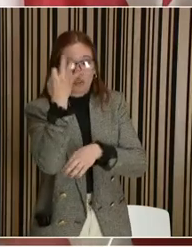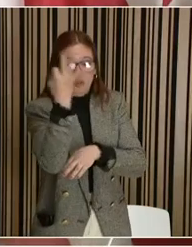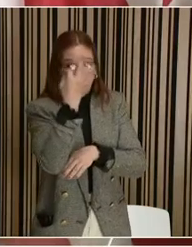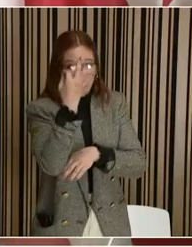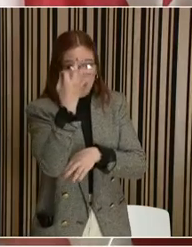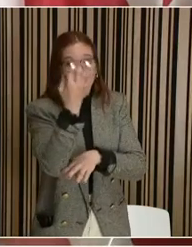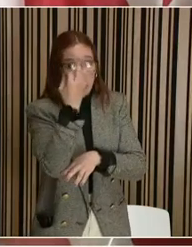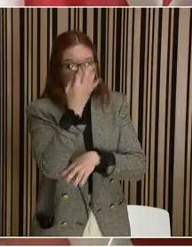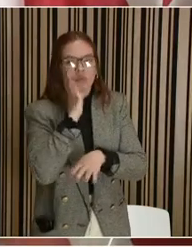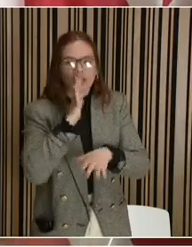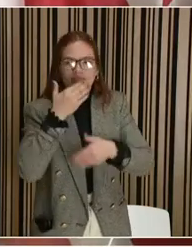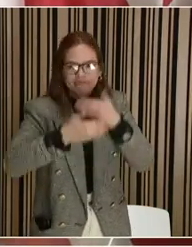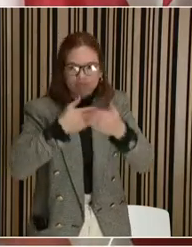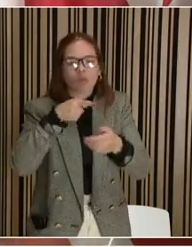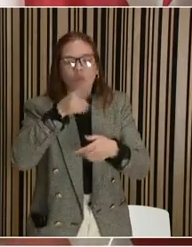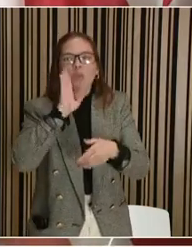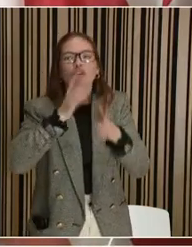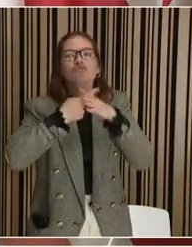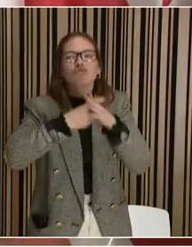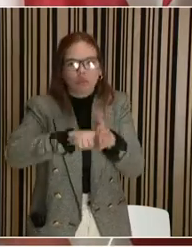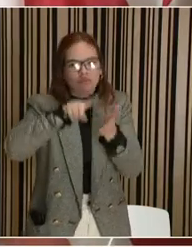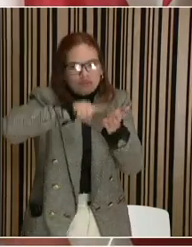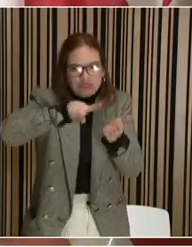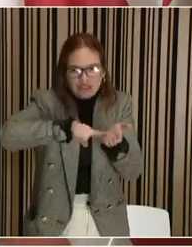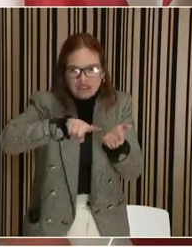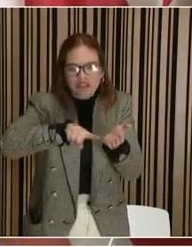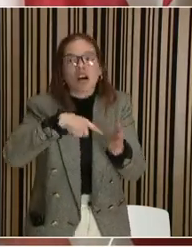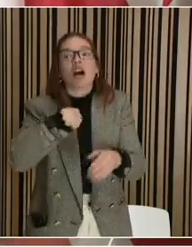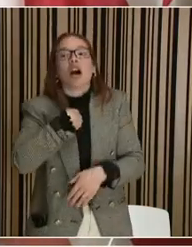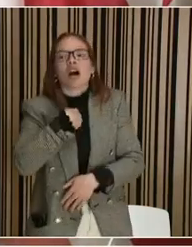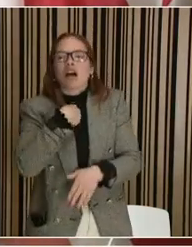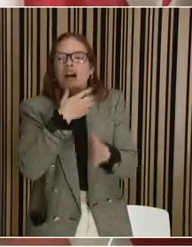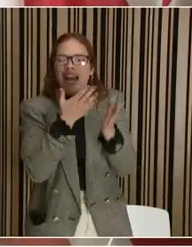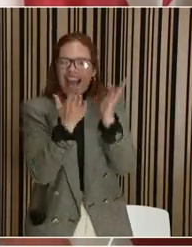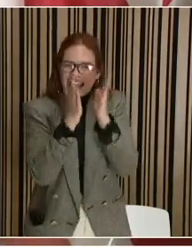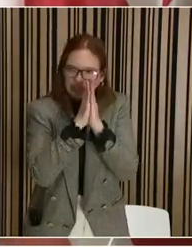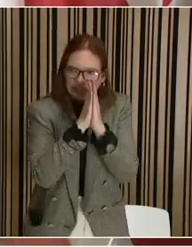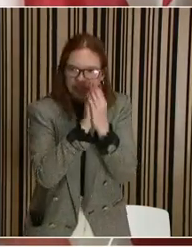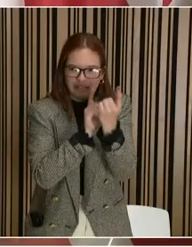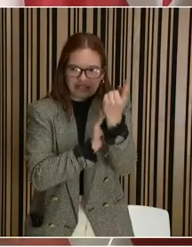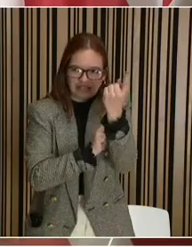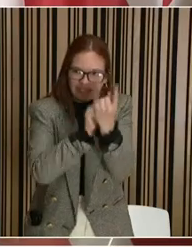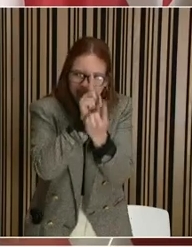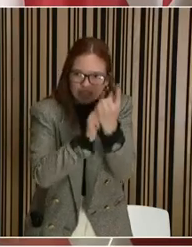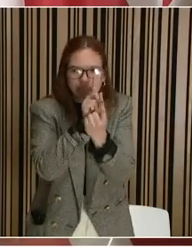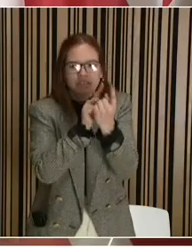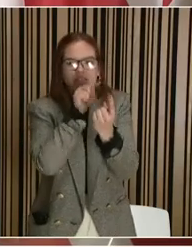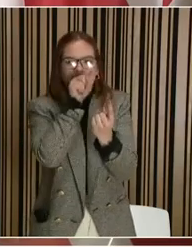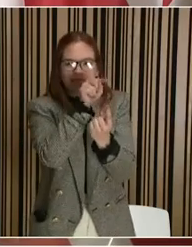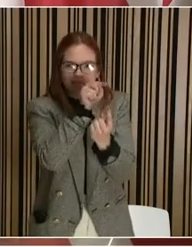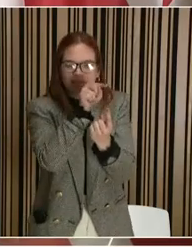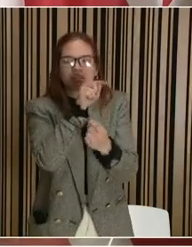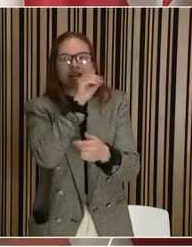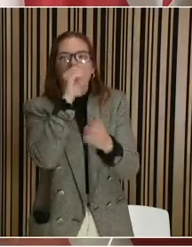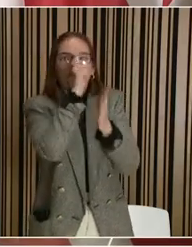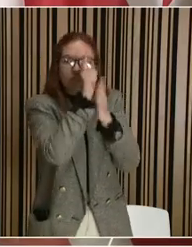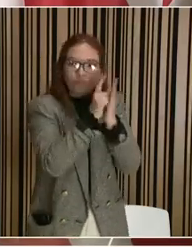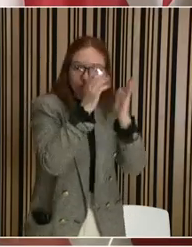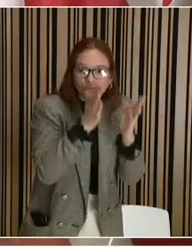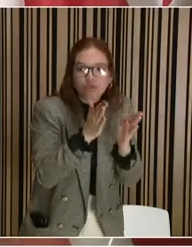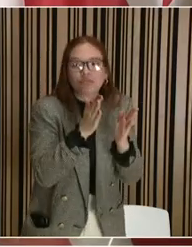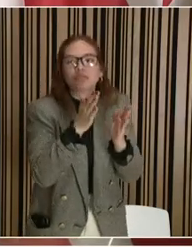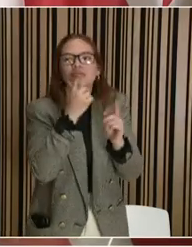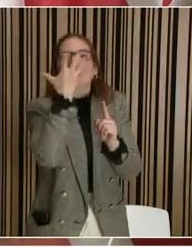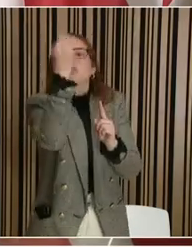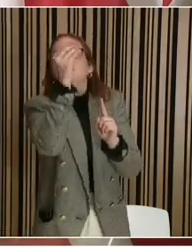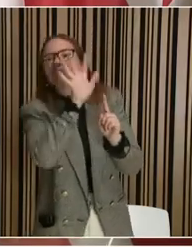the investigation. We requested to meet with the complainant, and the attorney was out traveling and asked